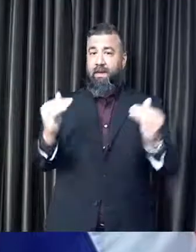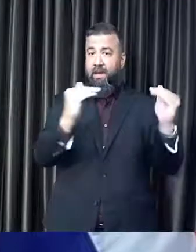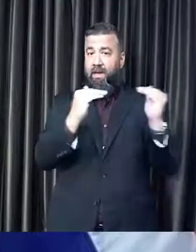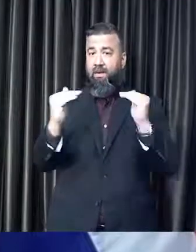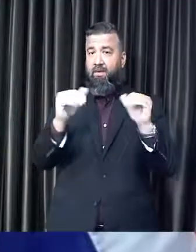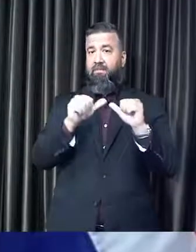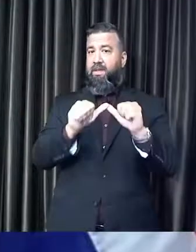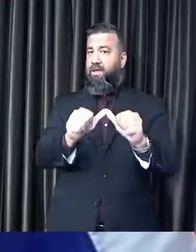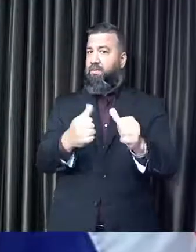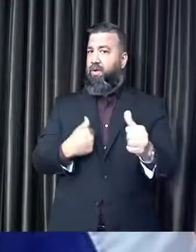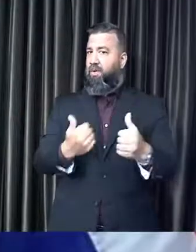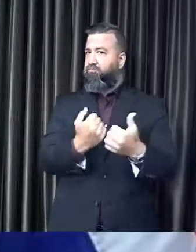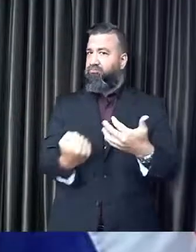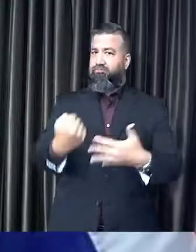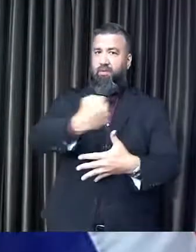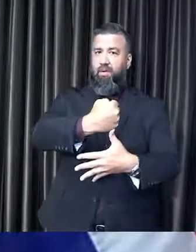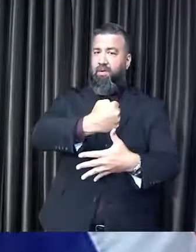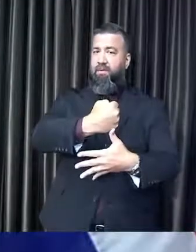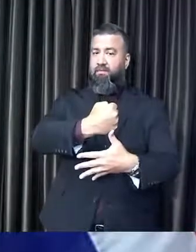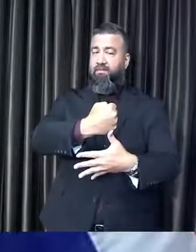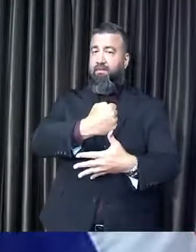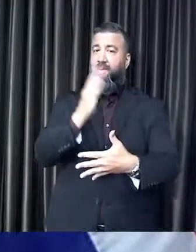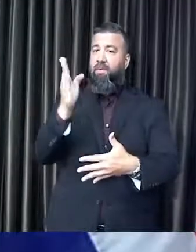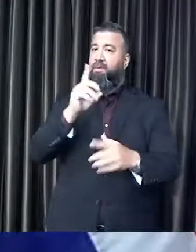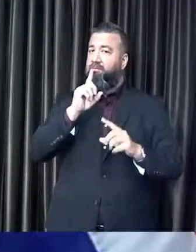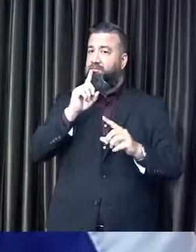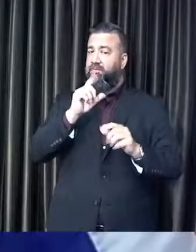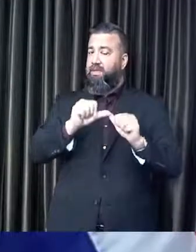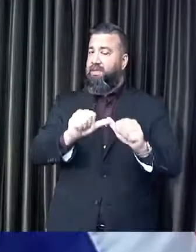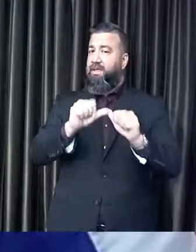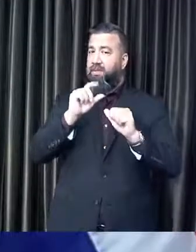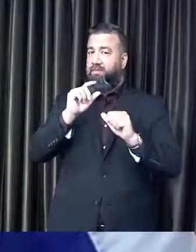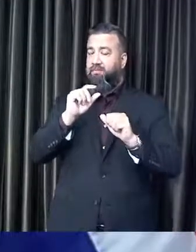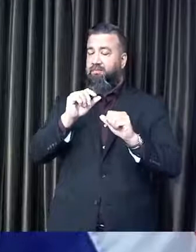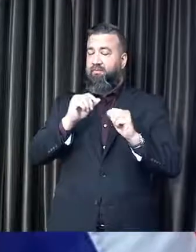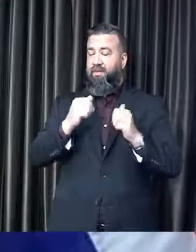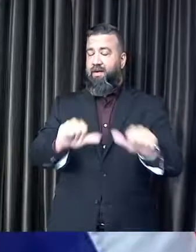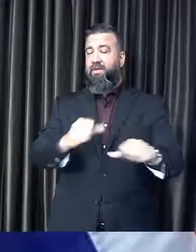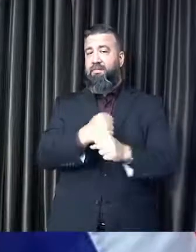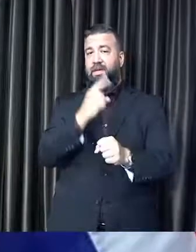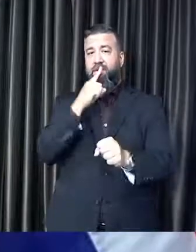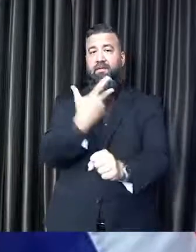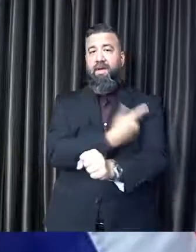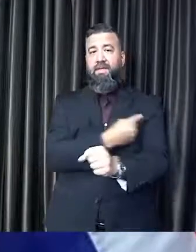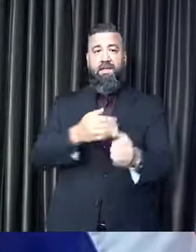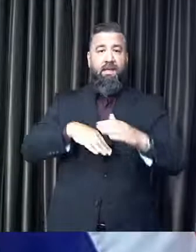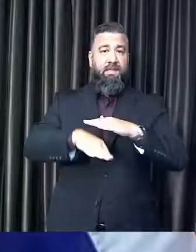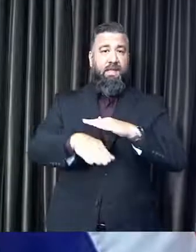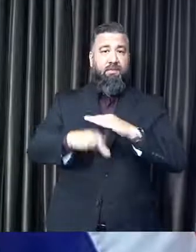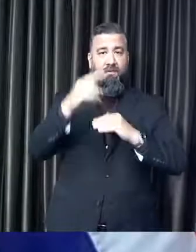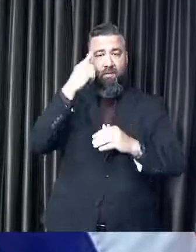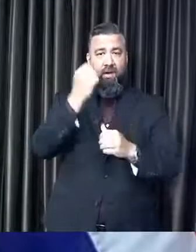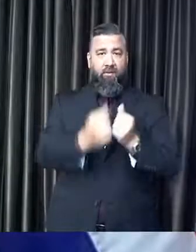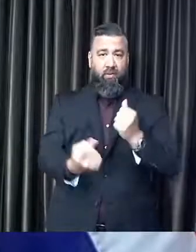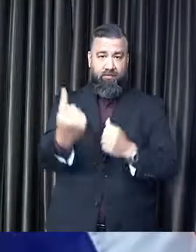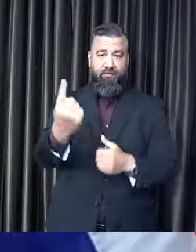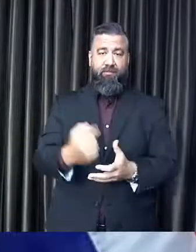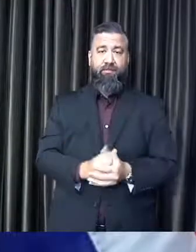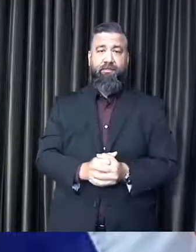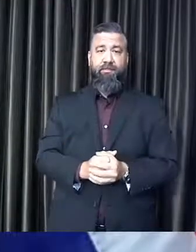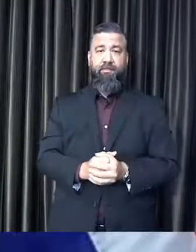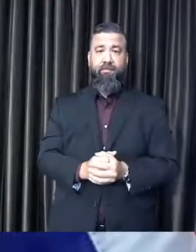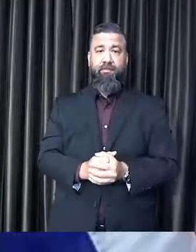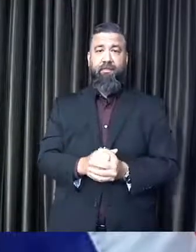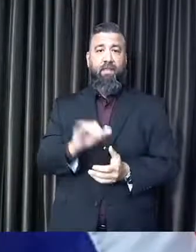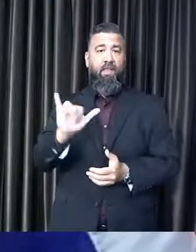to be our priority in our response, and we will continue our efforts to make the vaccine accessible to everyone. That's why